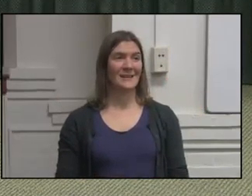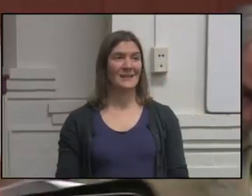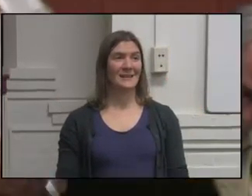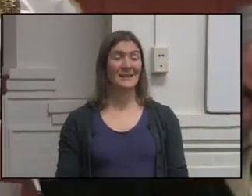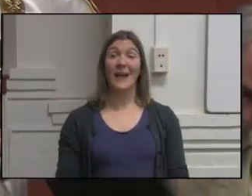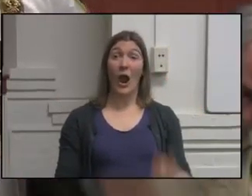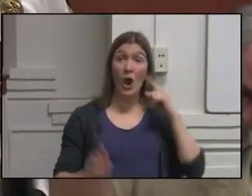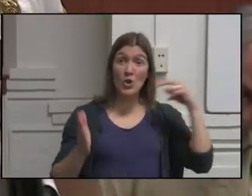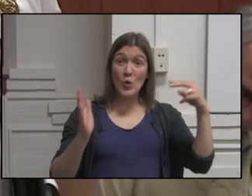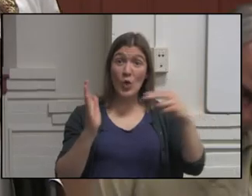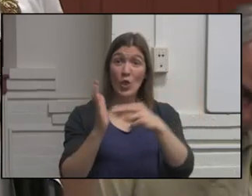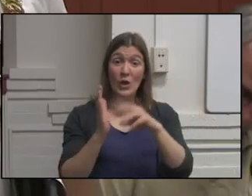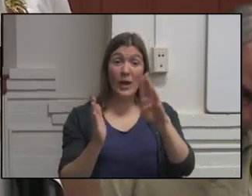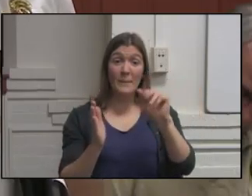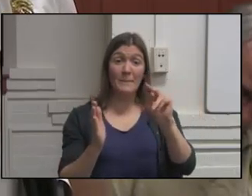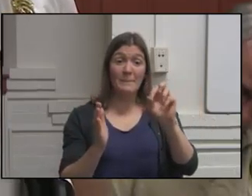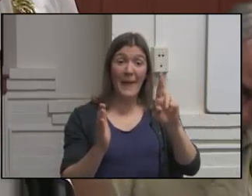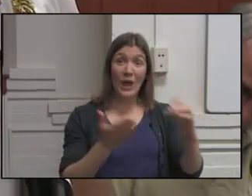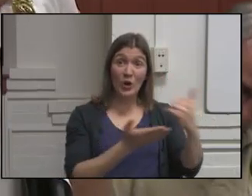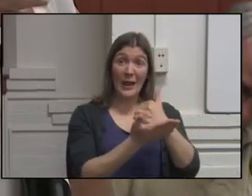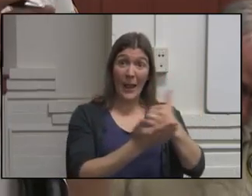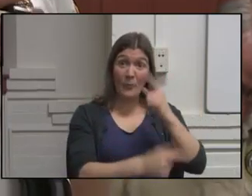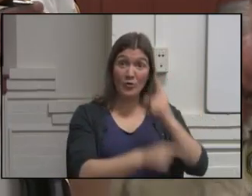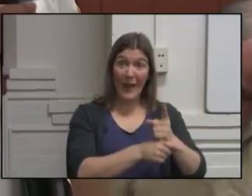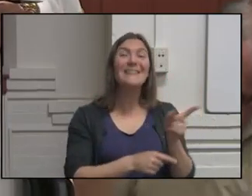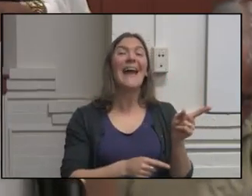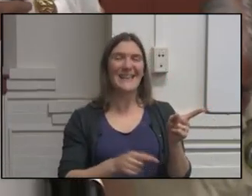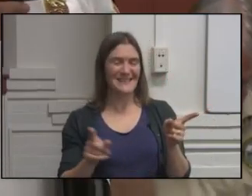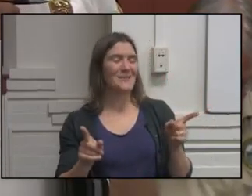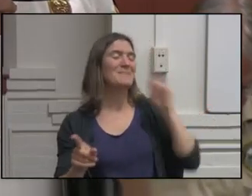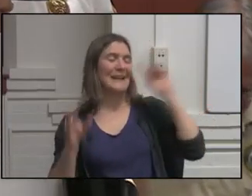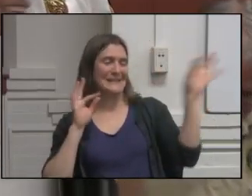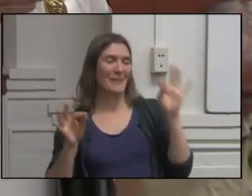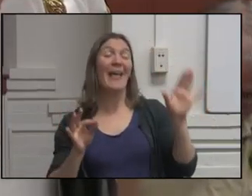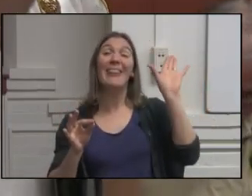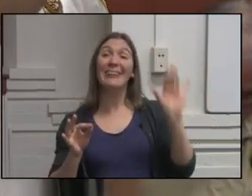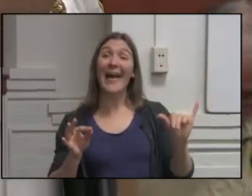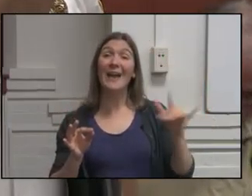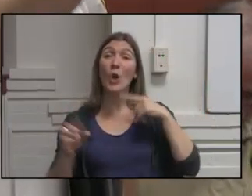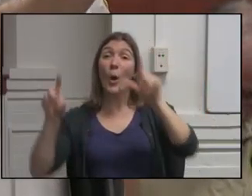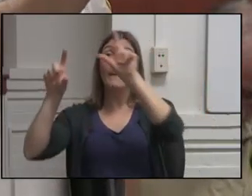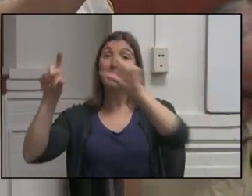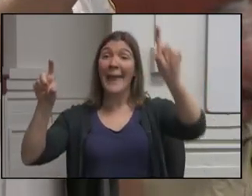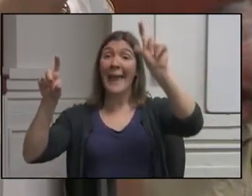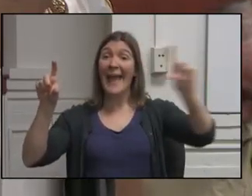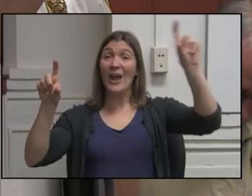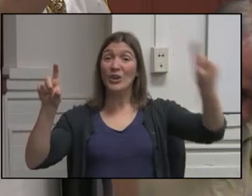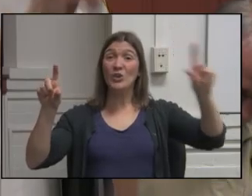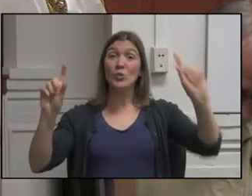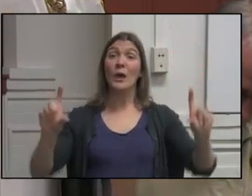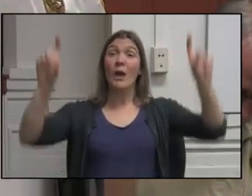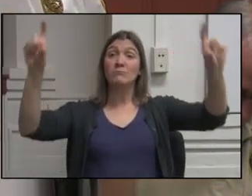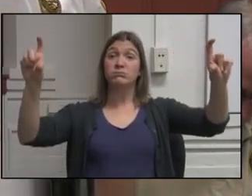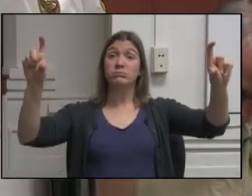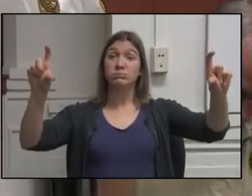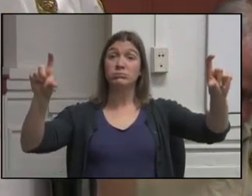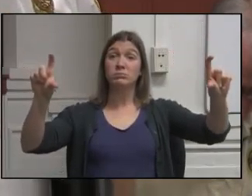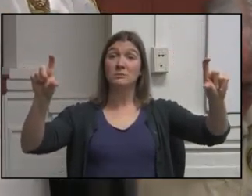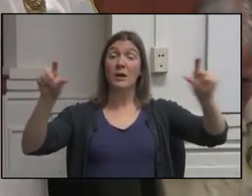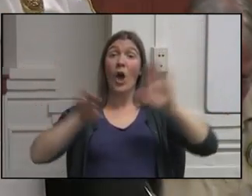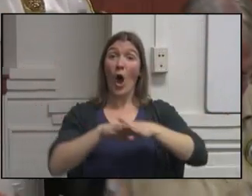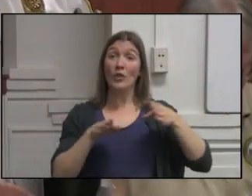So are you looking at the banner income? Yes. That's when the banner's over Main Street. The